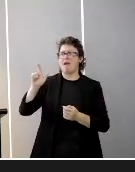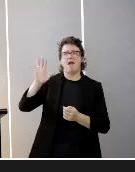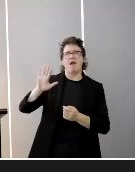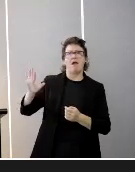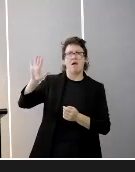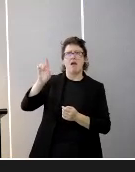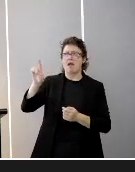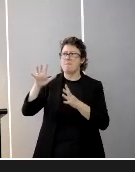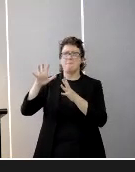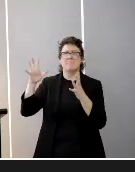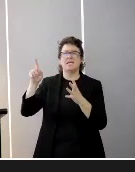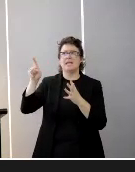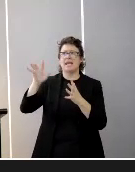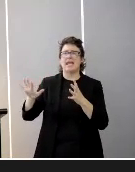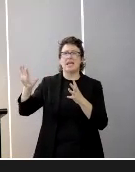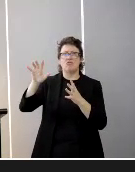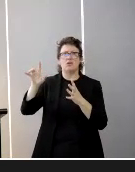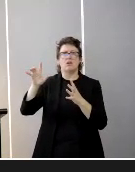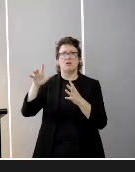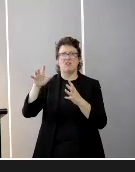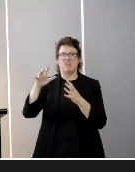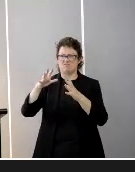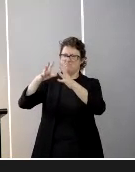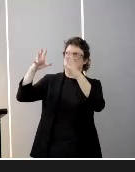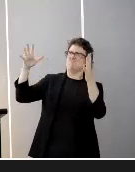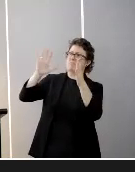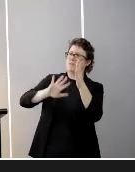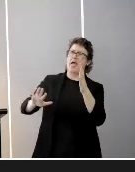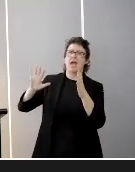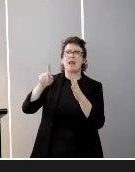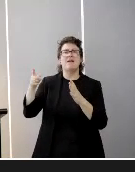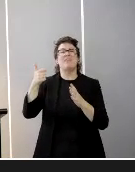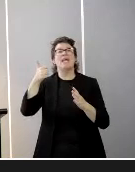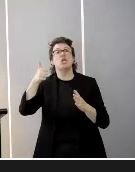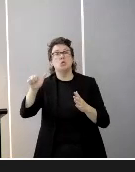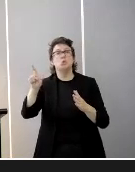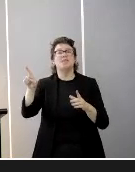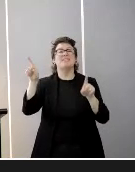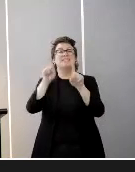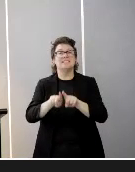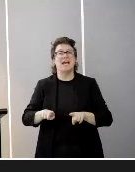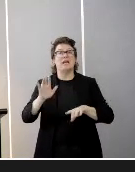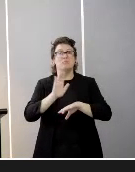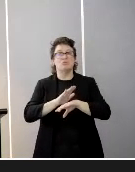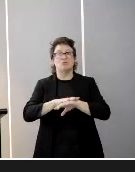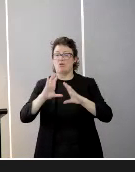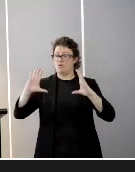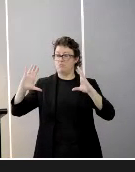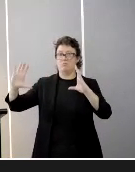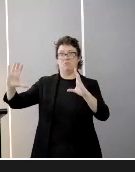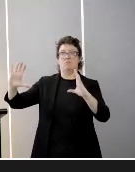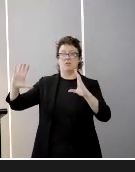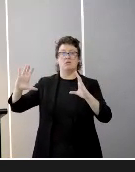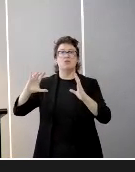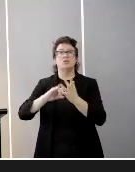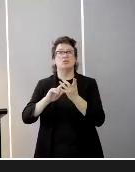it covers a huge landmass, but they use the same time, like they're on the same time zone.